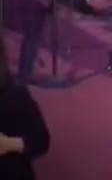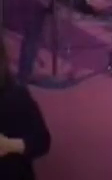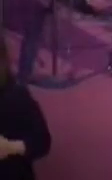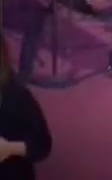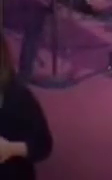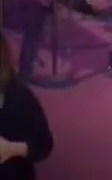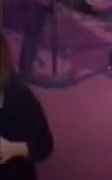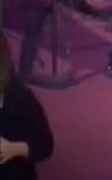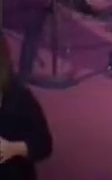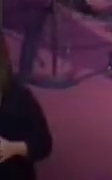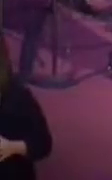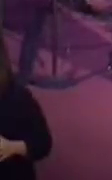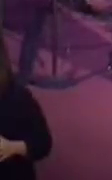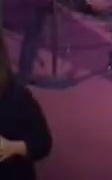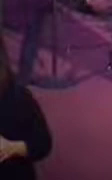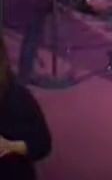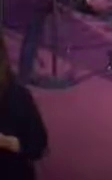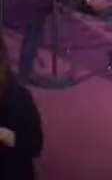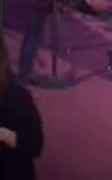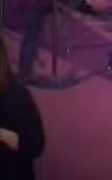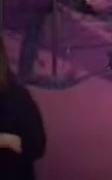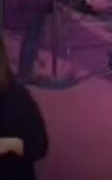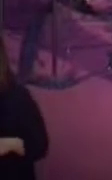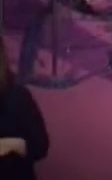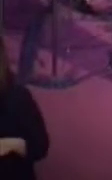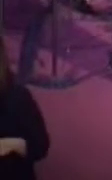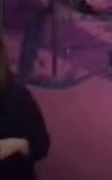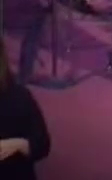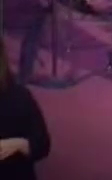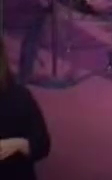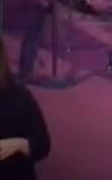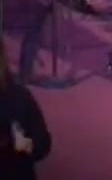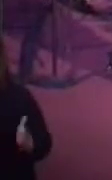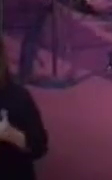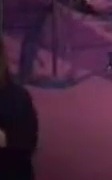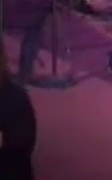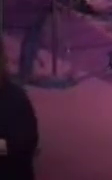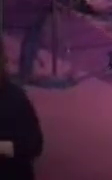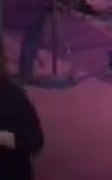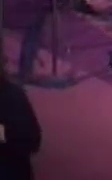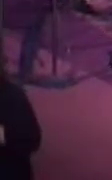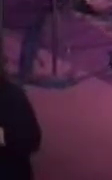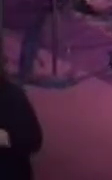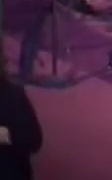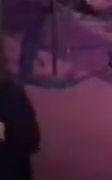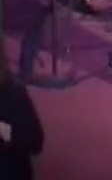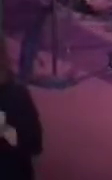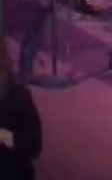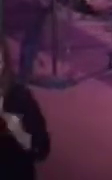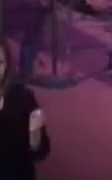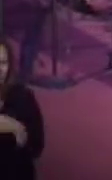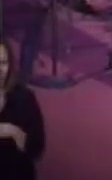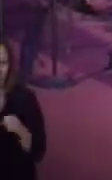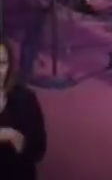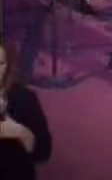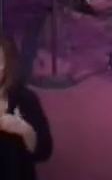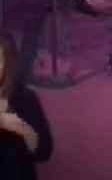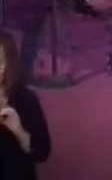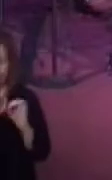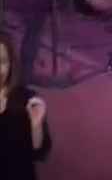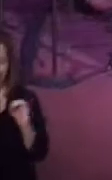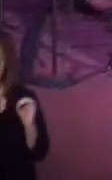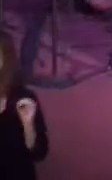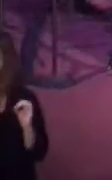Euphrates River, which ran right through the kingdom of Babylon, and his army marched in without even fighting. No blood was spilled at